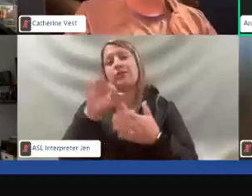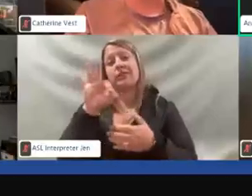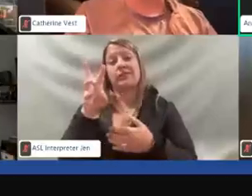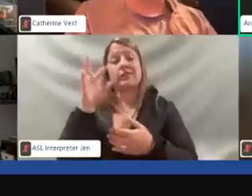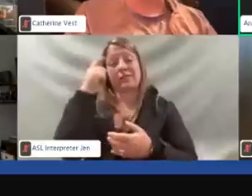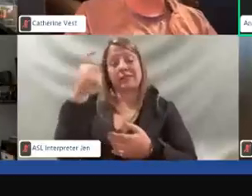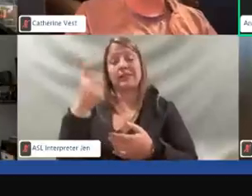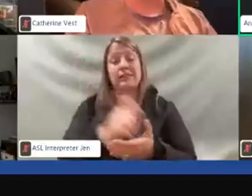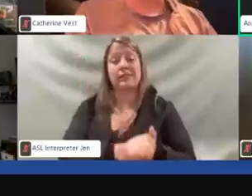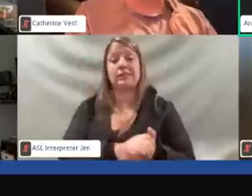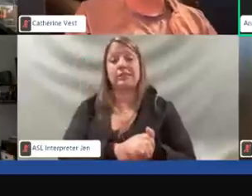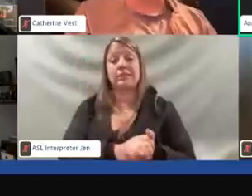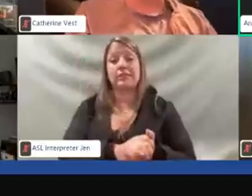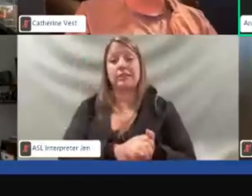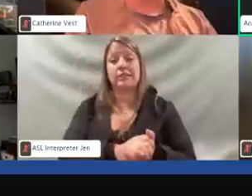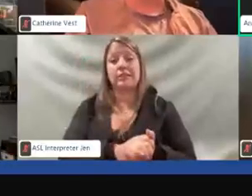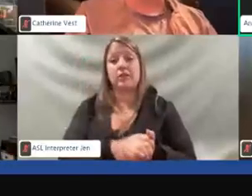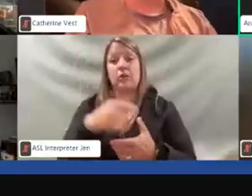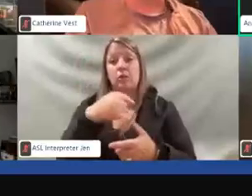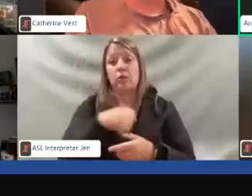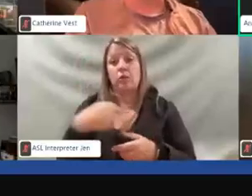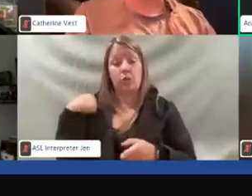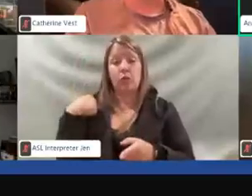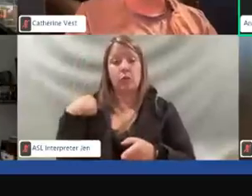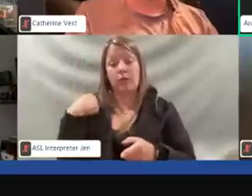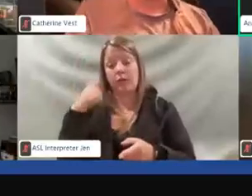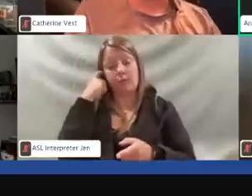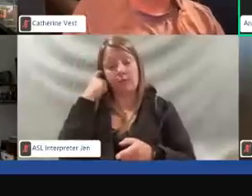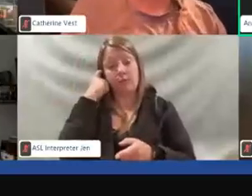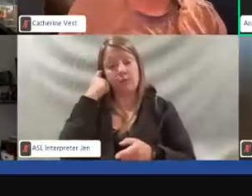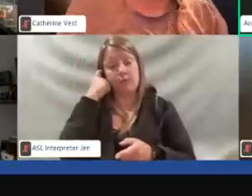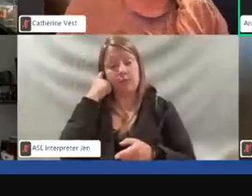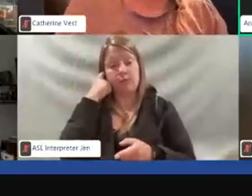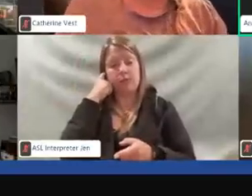$44,168.69. And we are